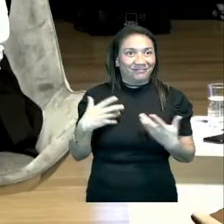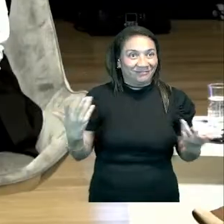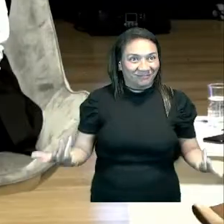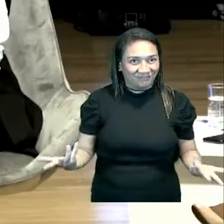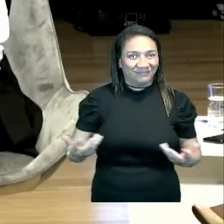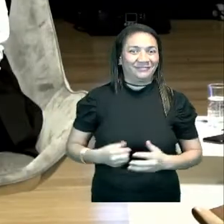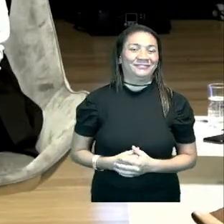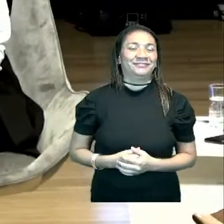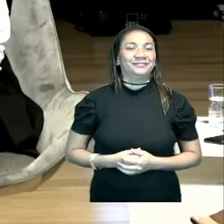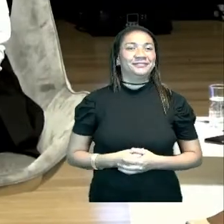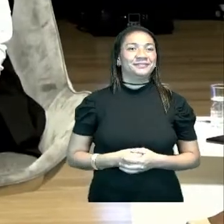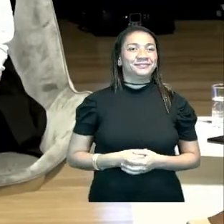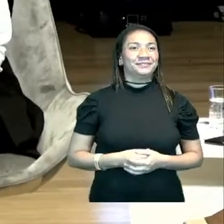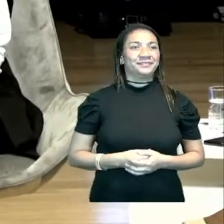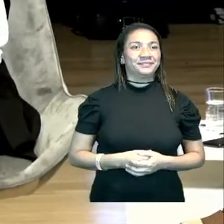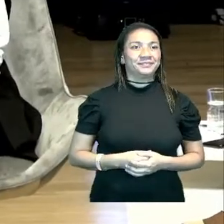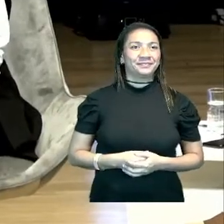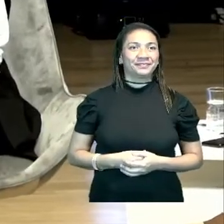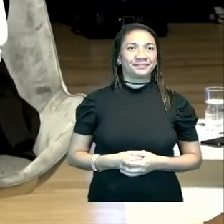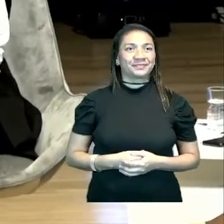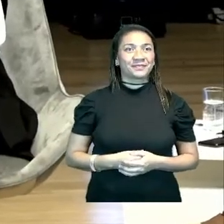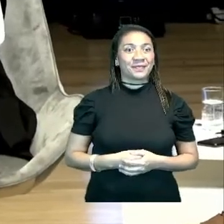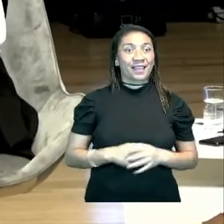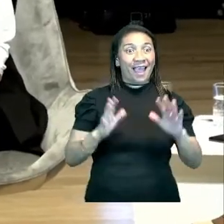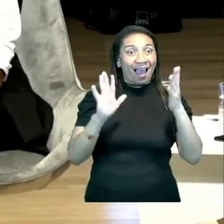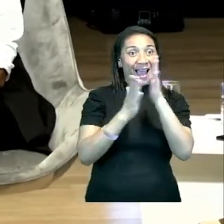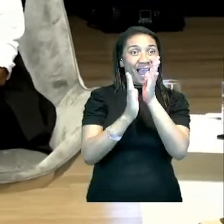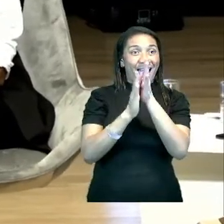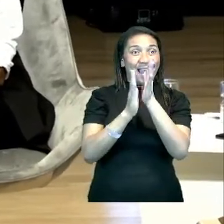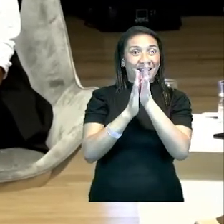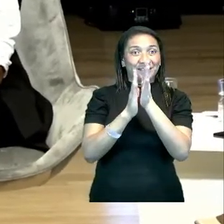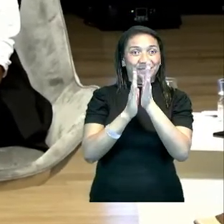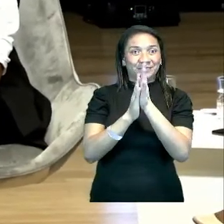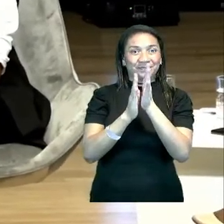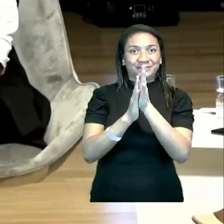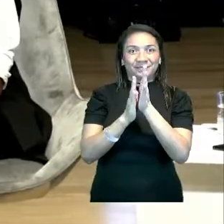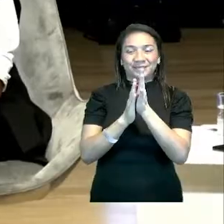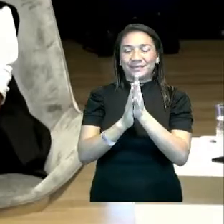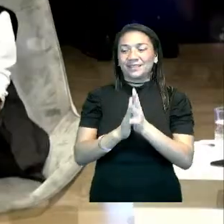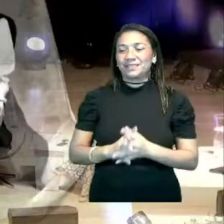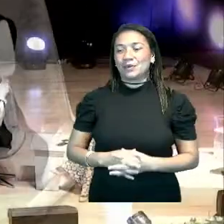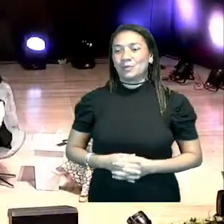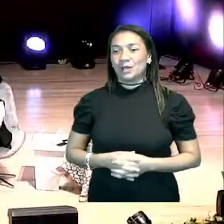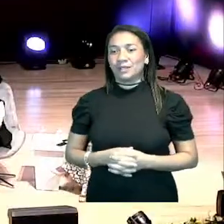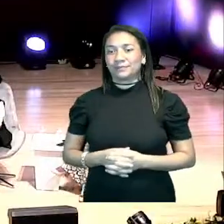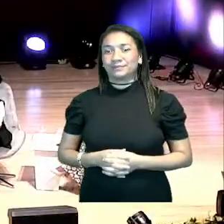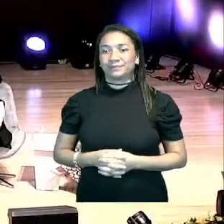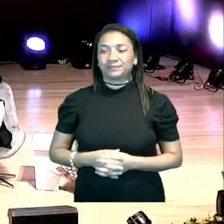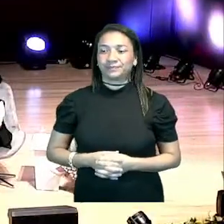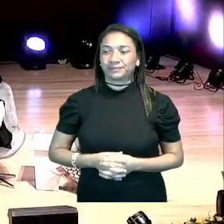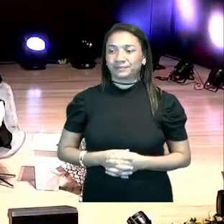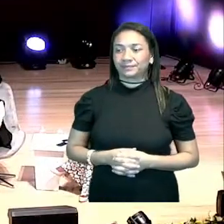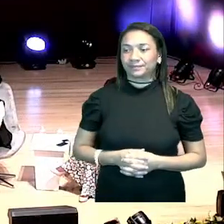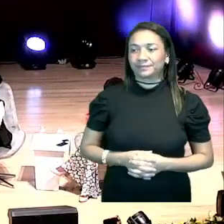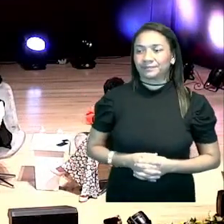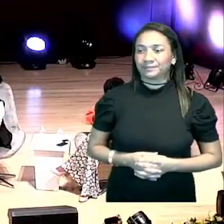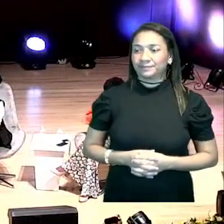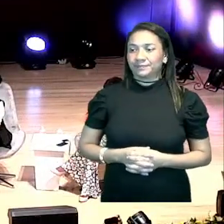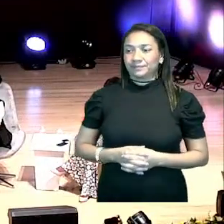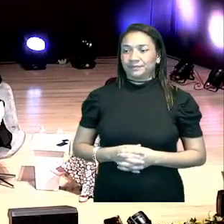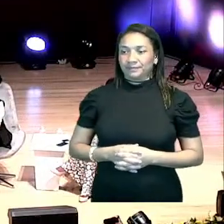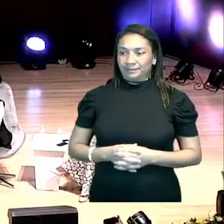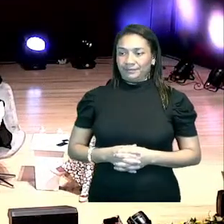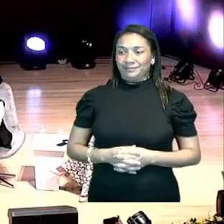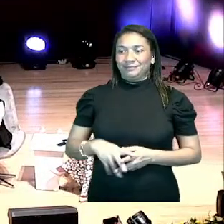my own world. And my creations reflect just that. Ce film qui s'appelle La So if you haven't had a chance